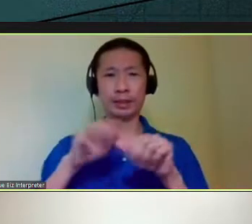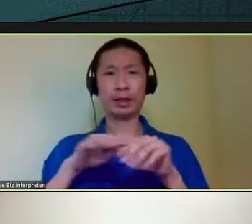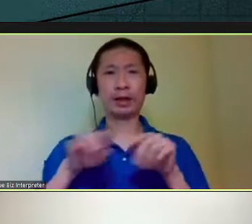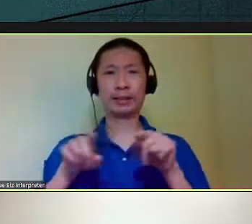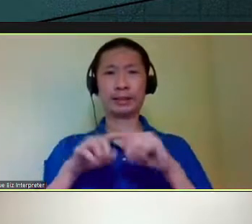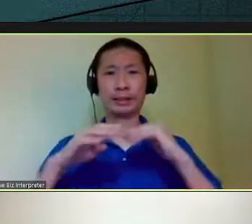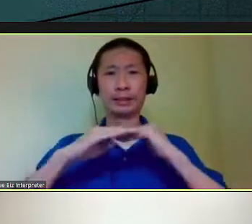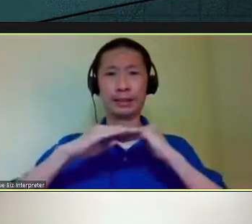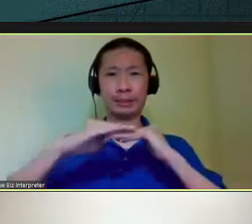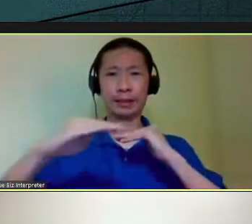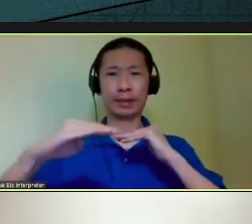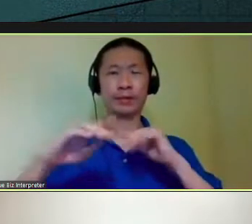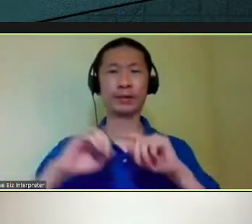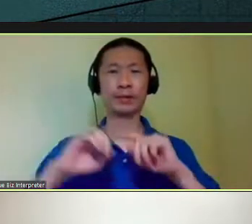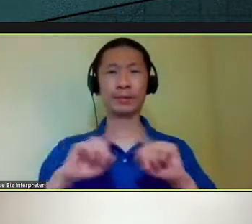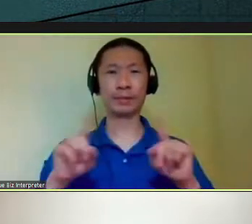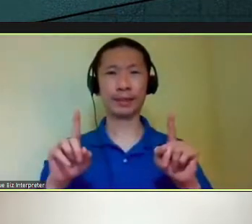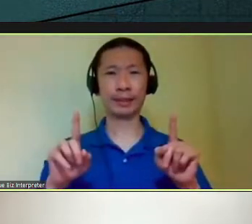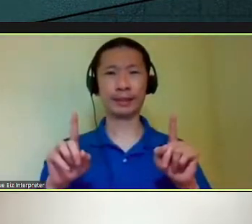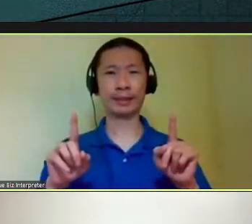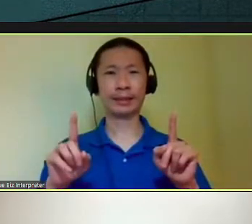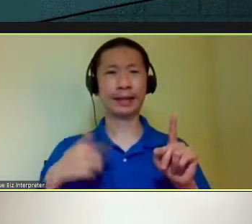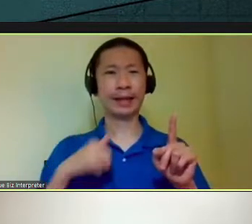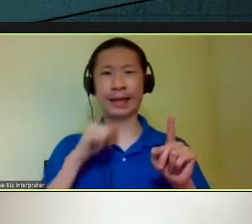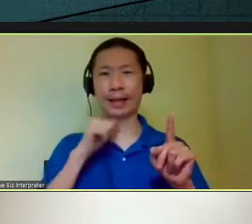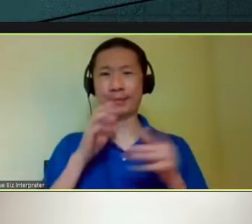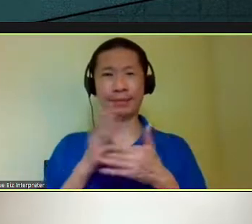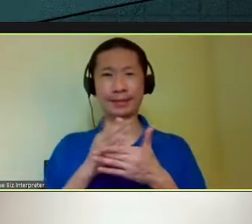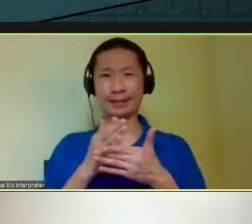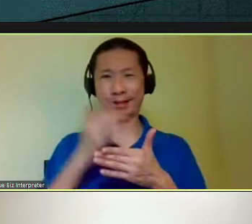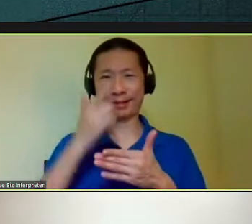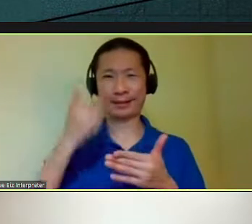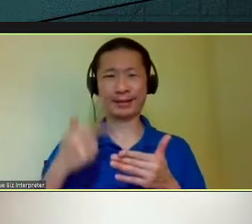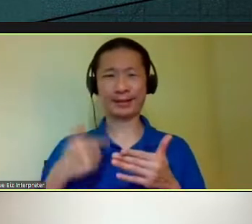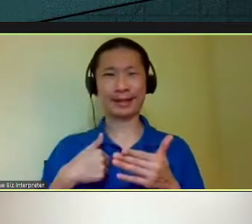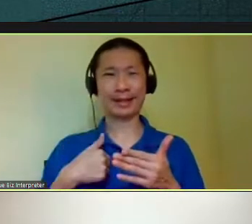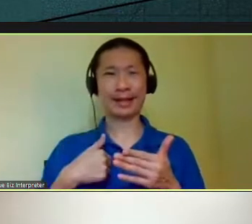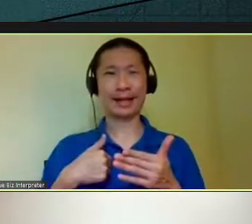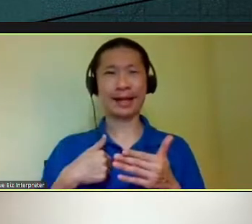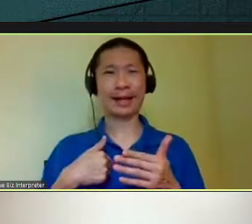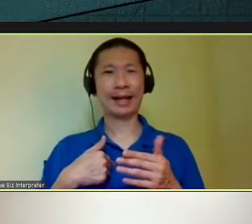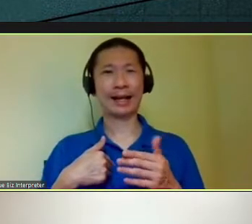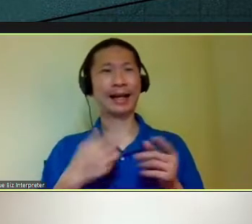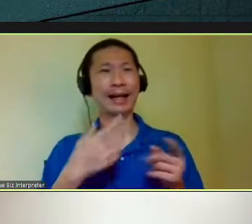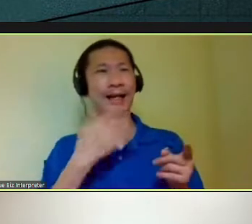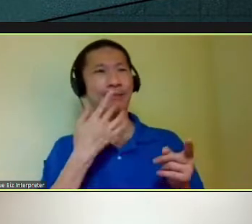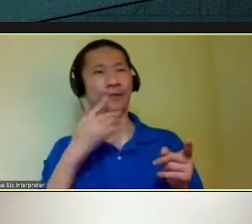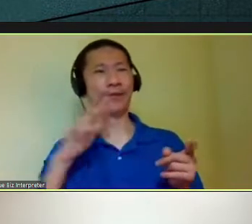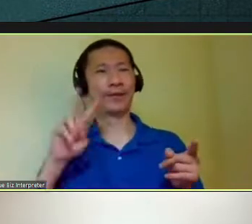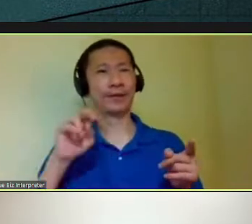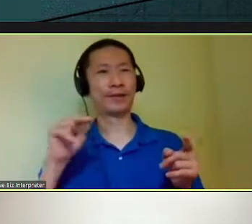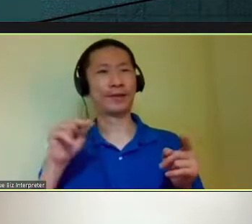but I'm not sharing because I favor the Venn diagram more.